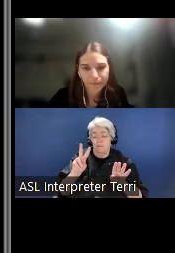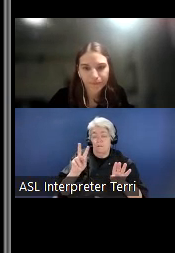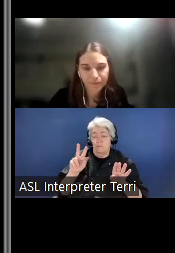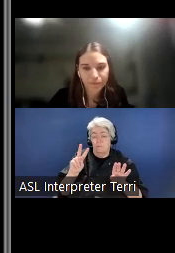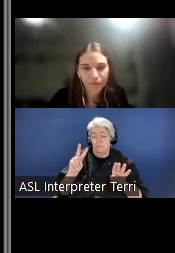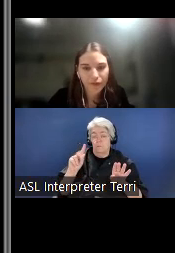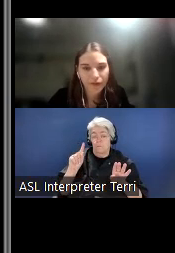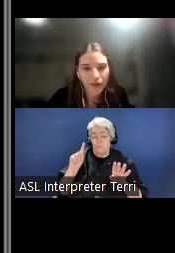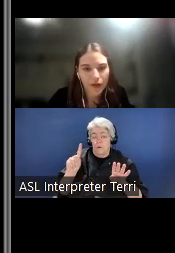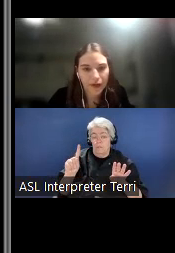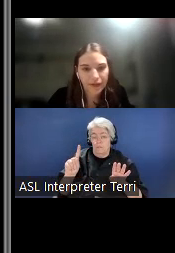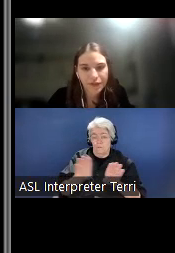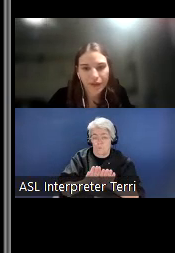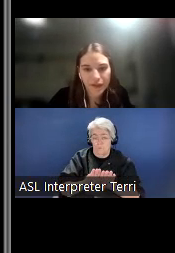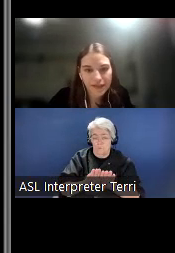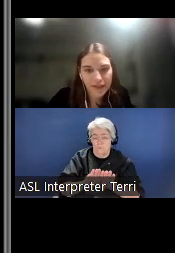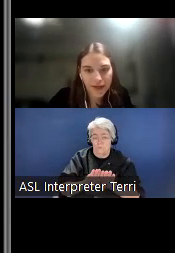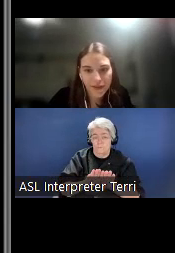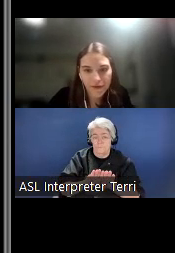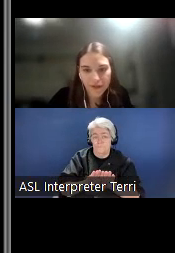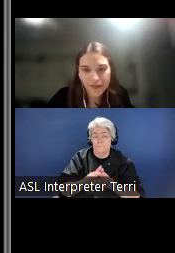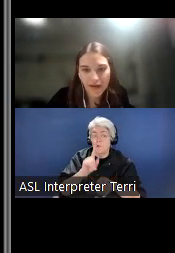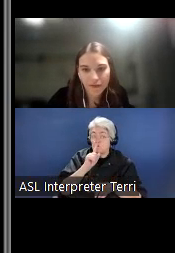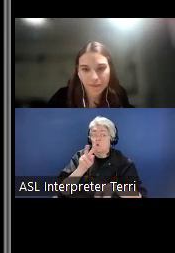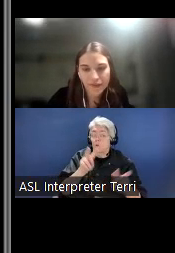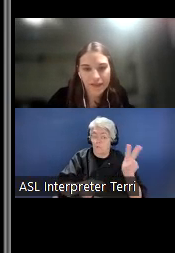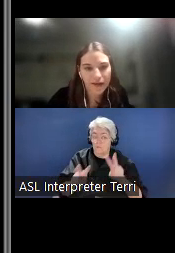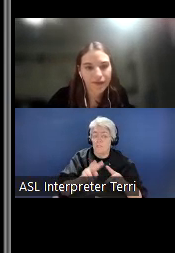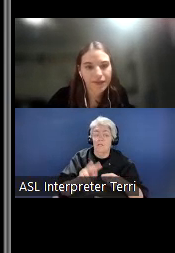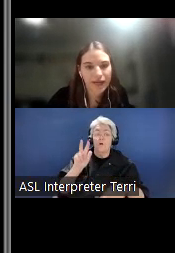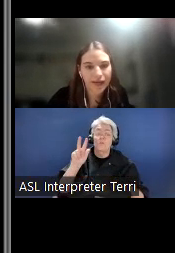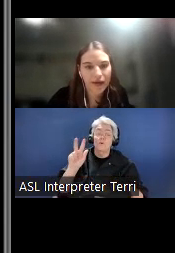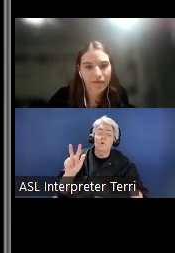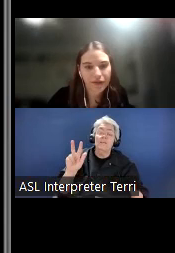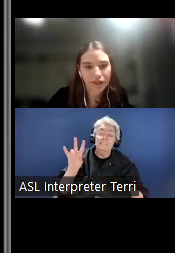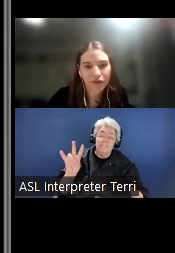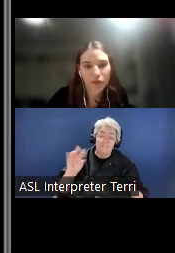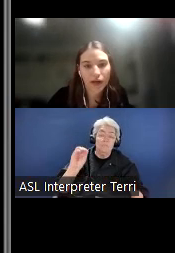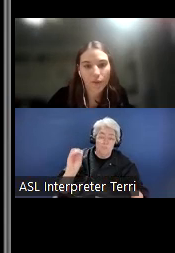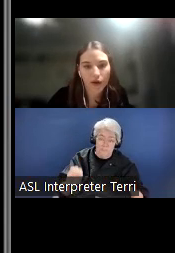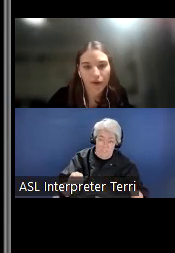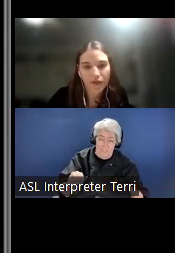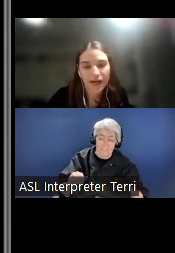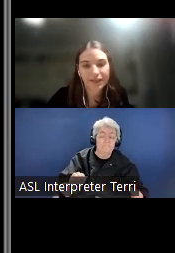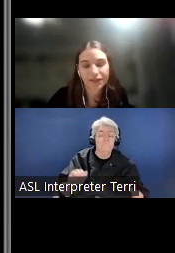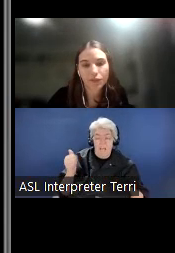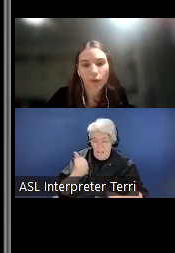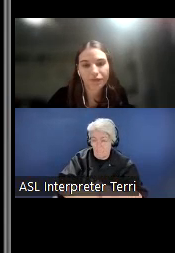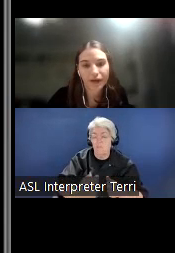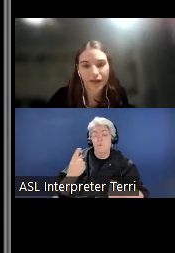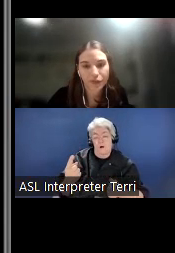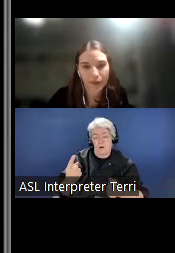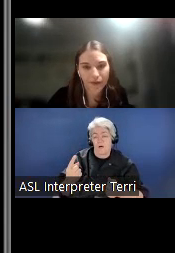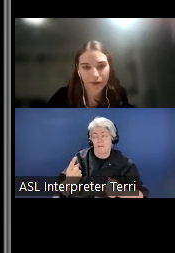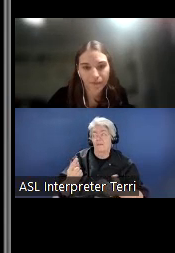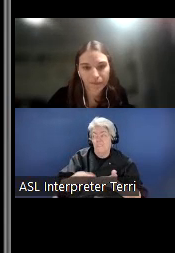1. All right, so it looks like 37% said every individual I work with has at least